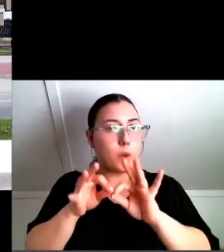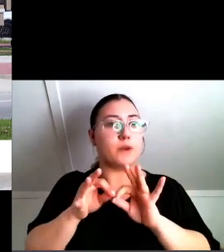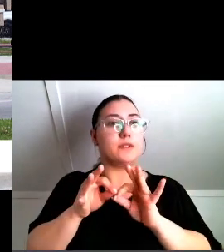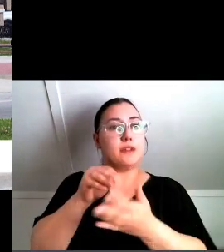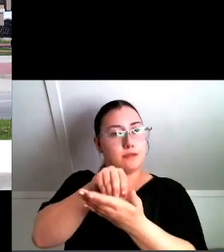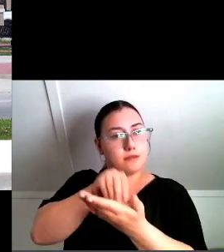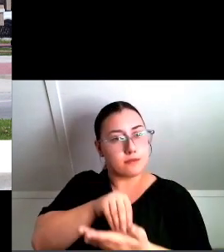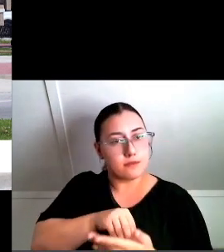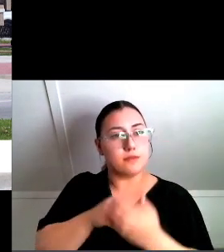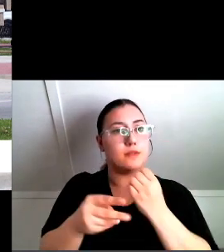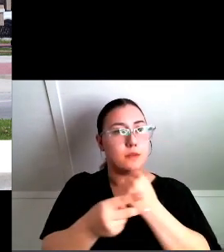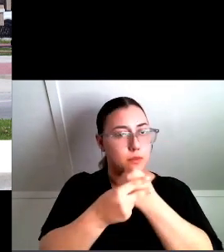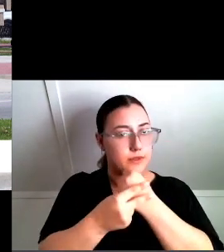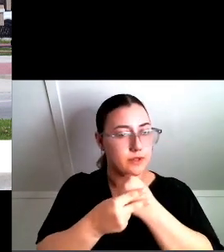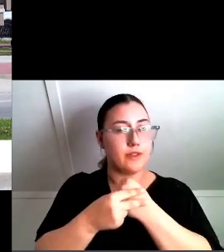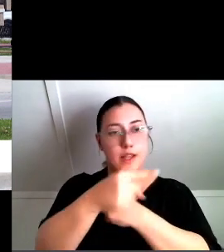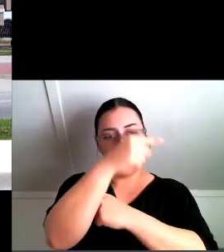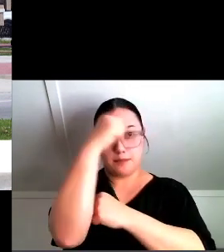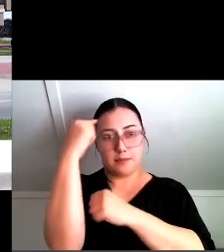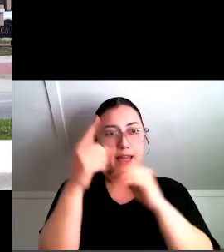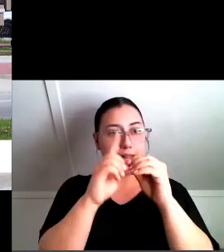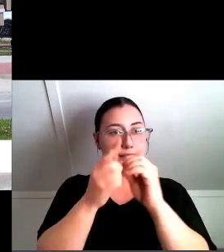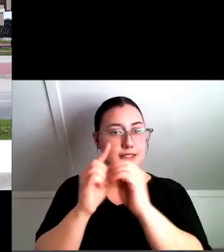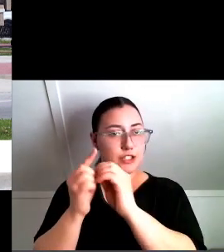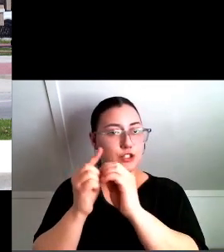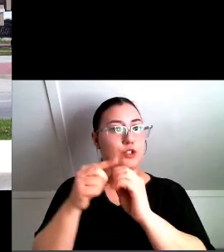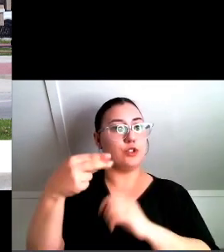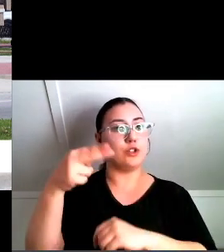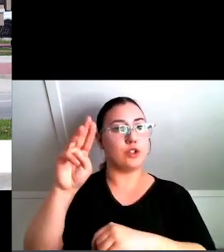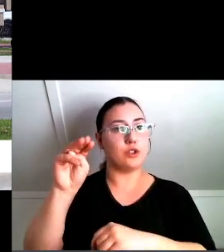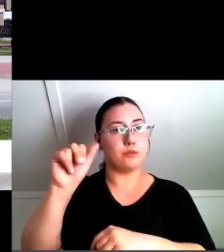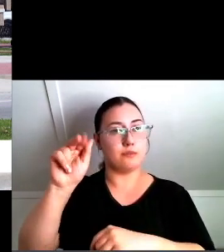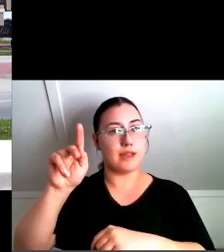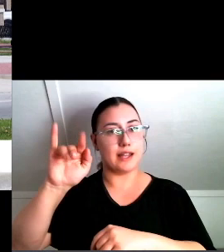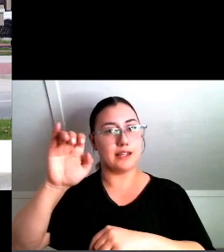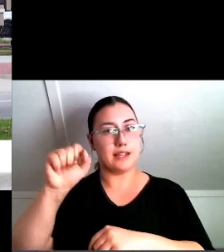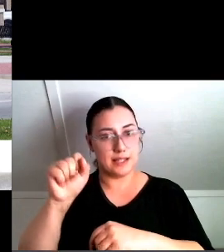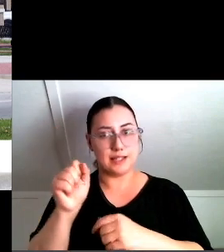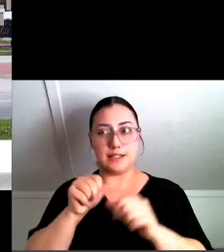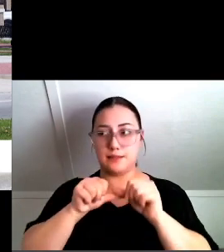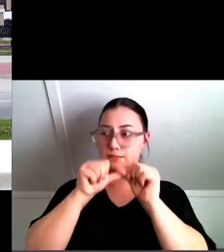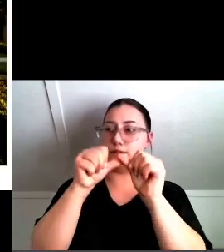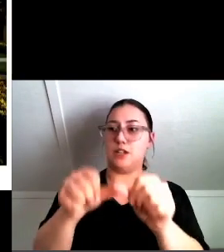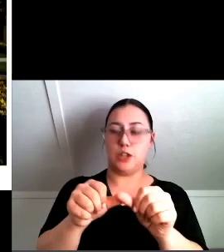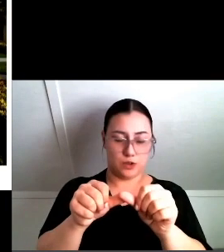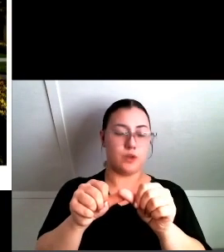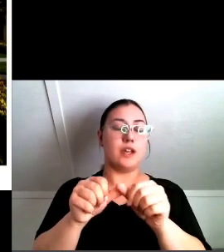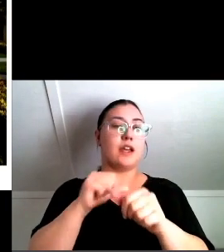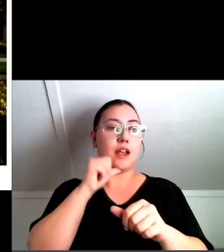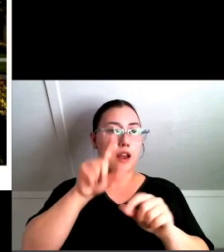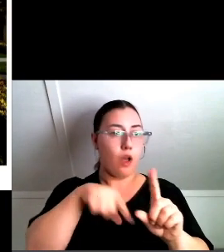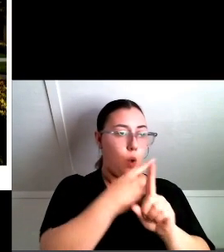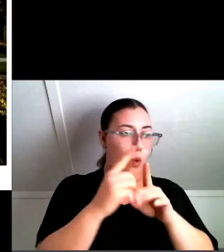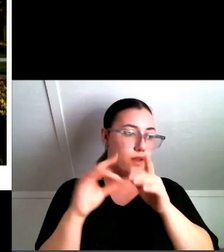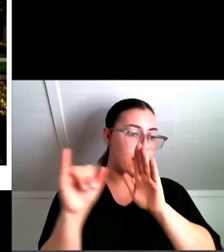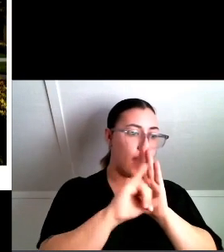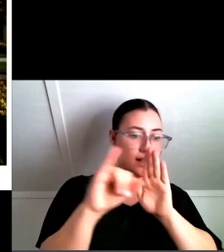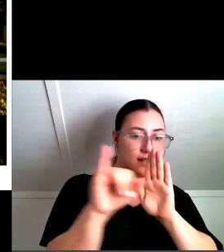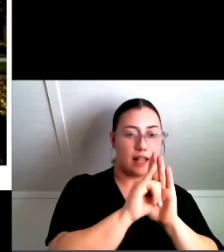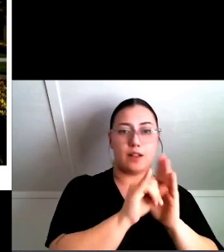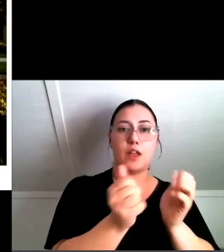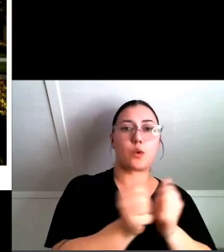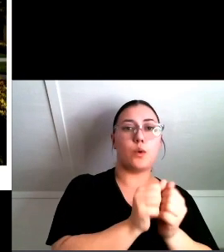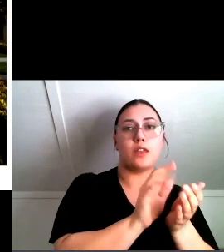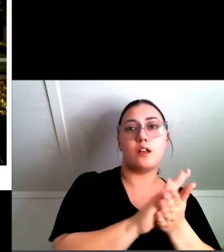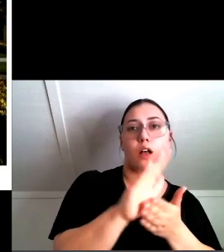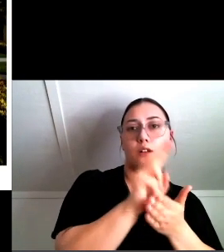to the transformative practice that are so important to us as scholars. I started my career at a small liberal arts college called Rollins.